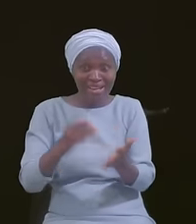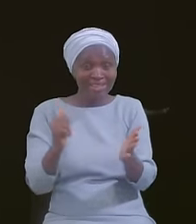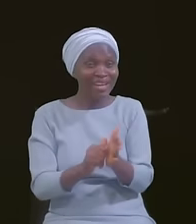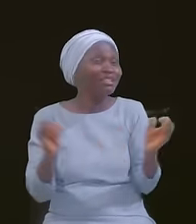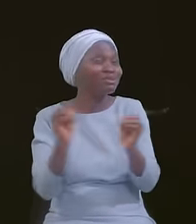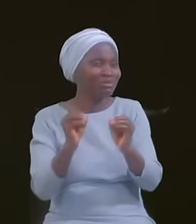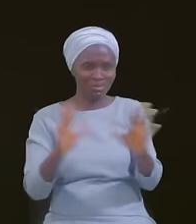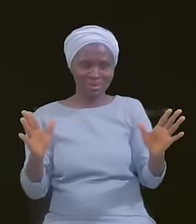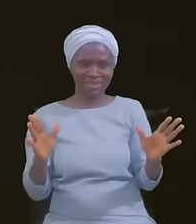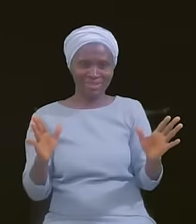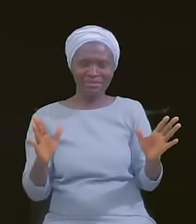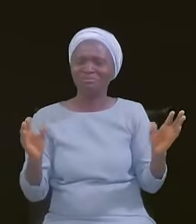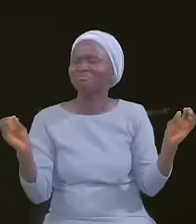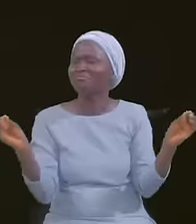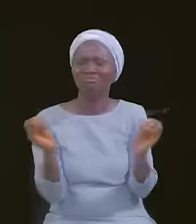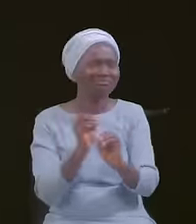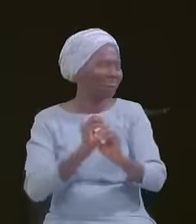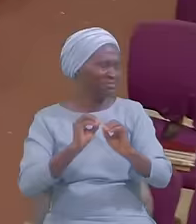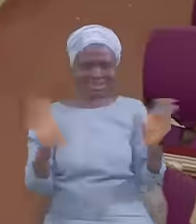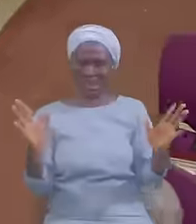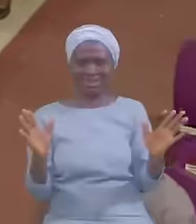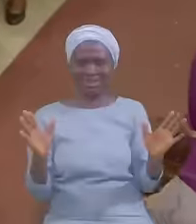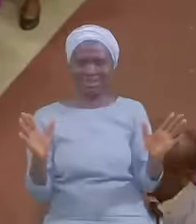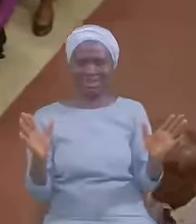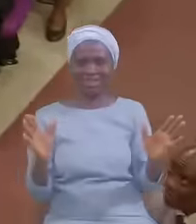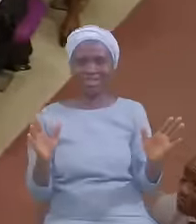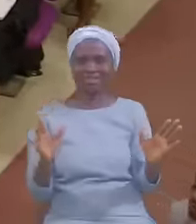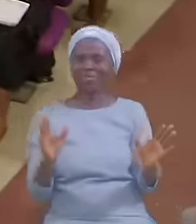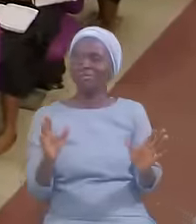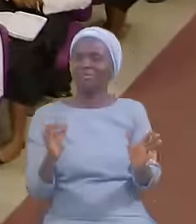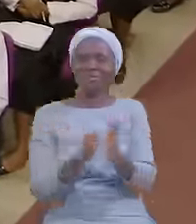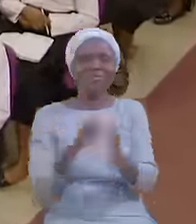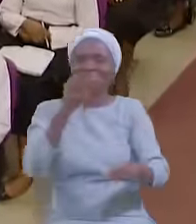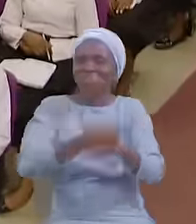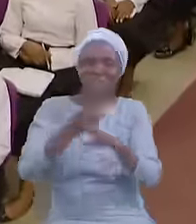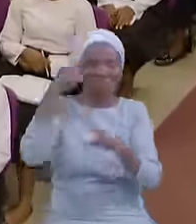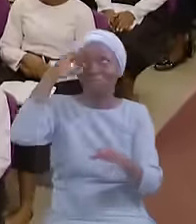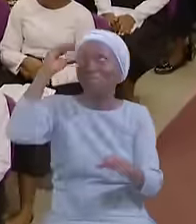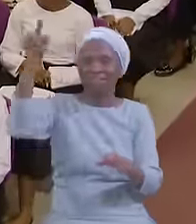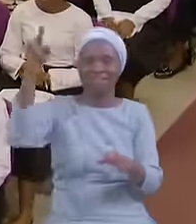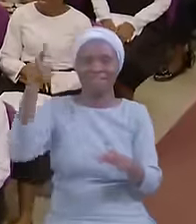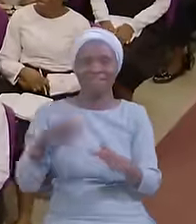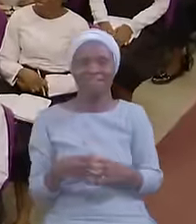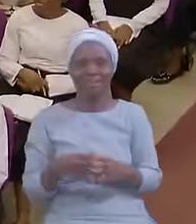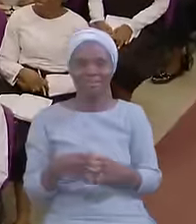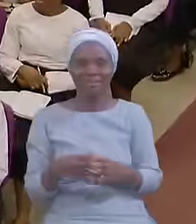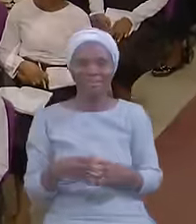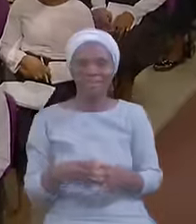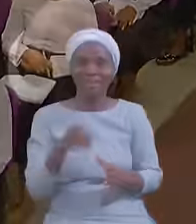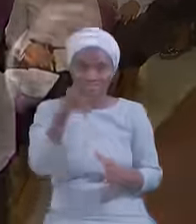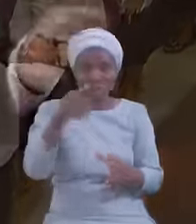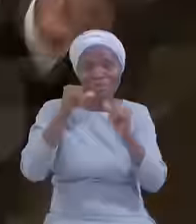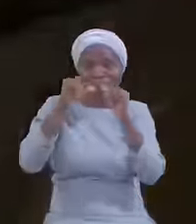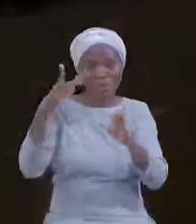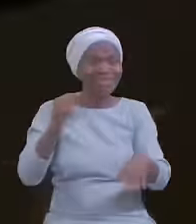nothing, absolutely nothing, is too hard for him. You blessed the